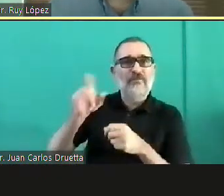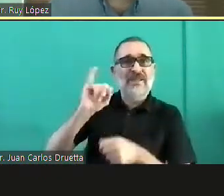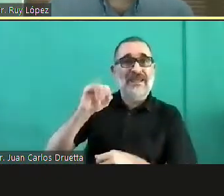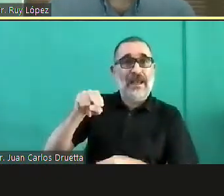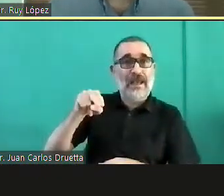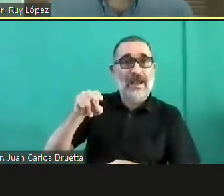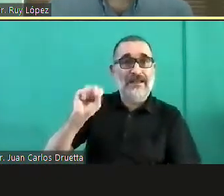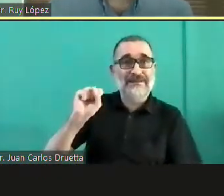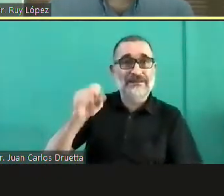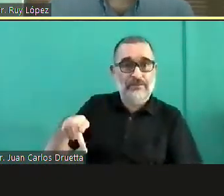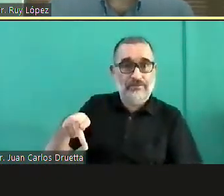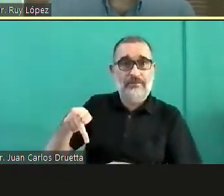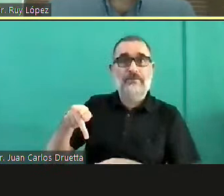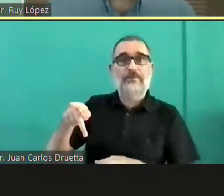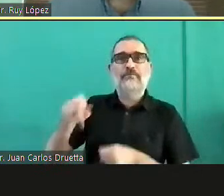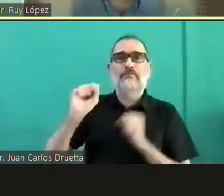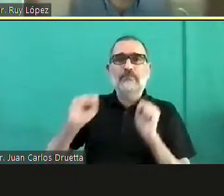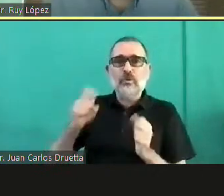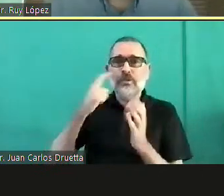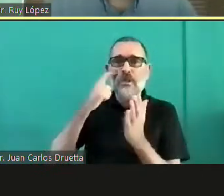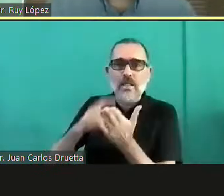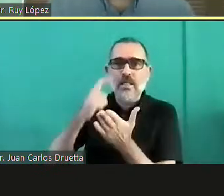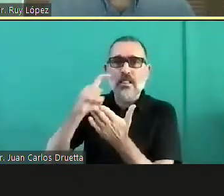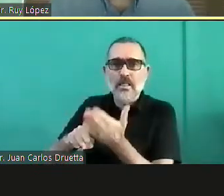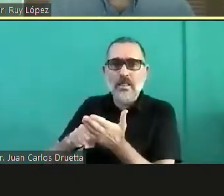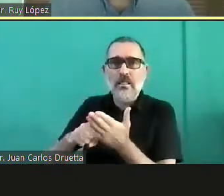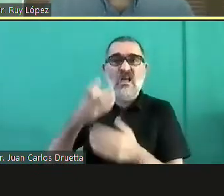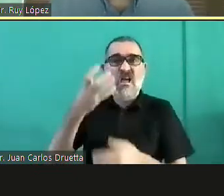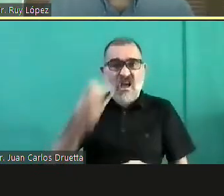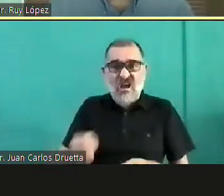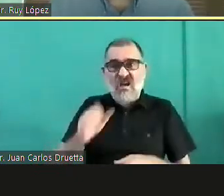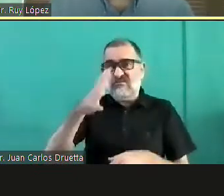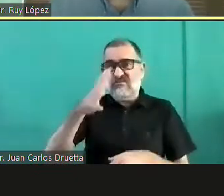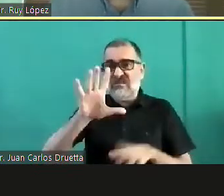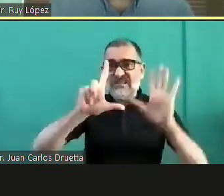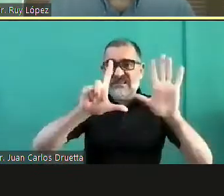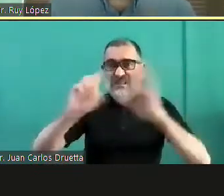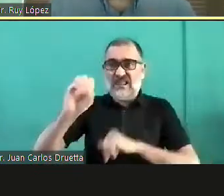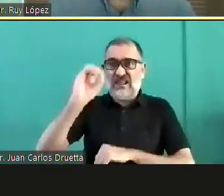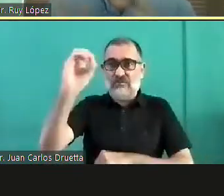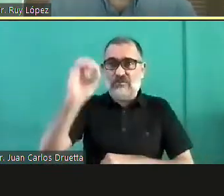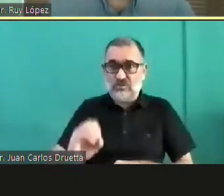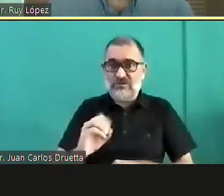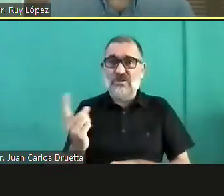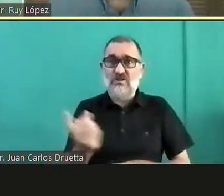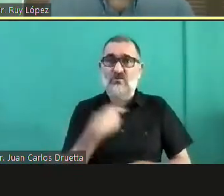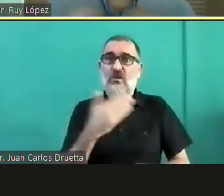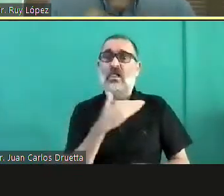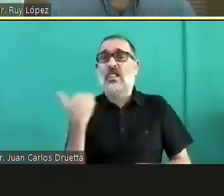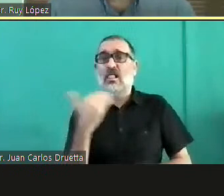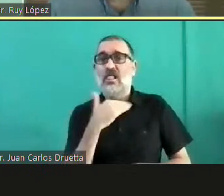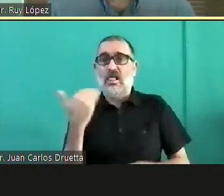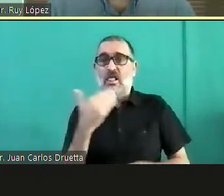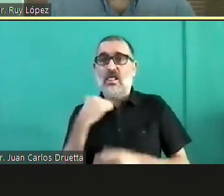this publication came out, and we also with the impact that COVID-19 was